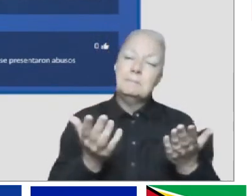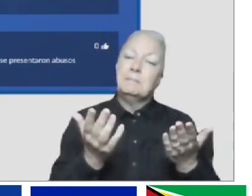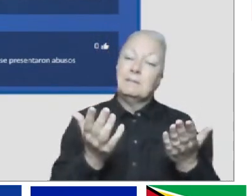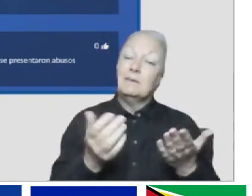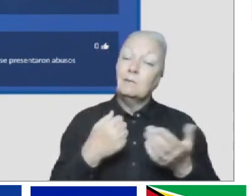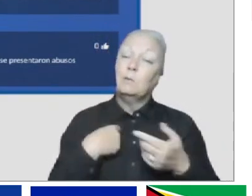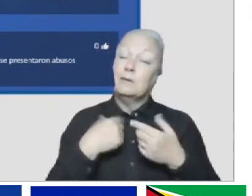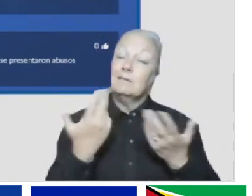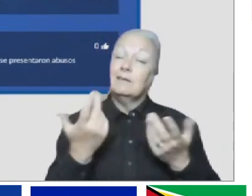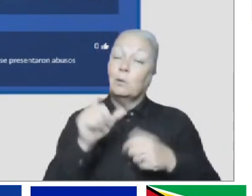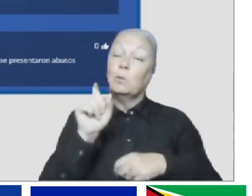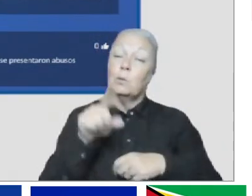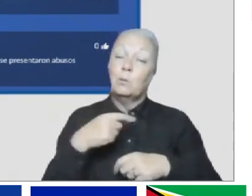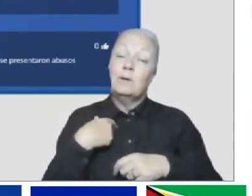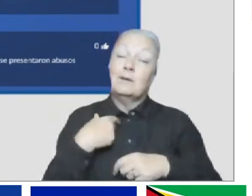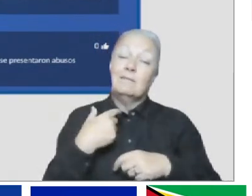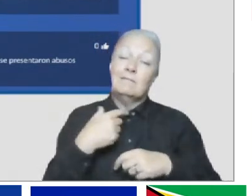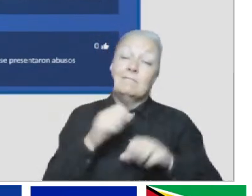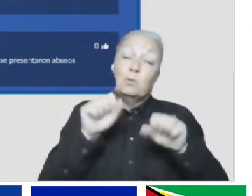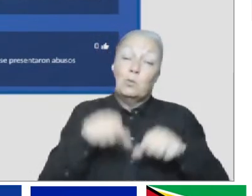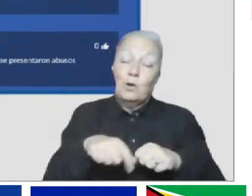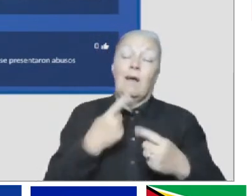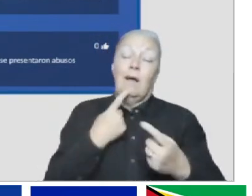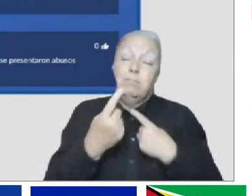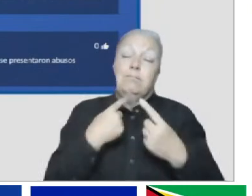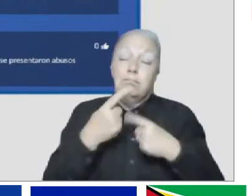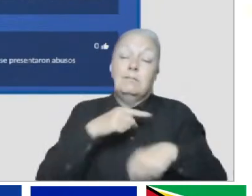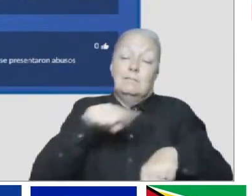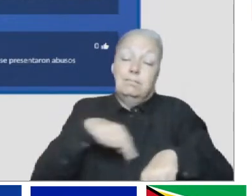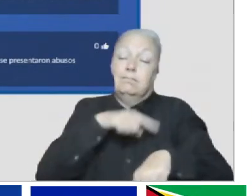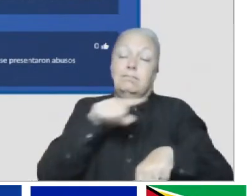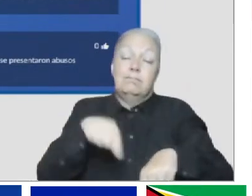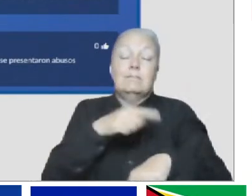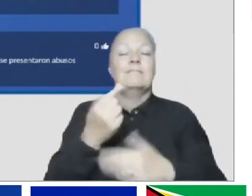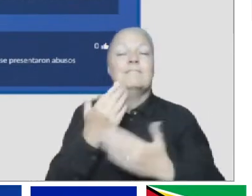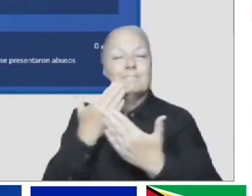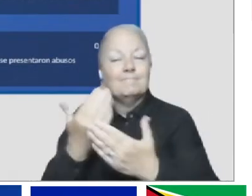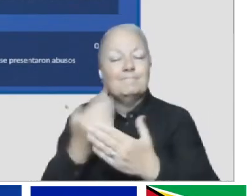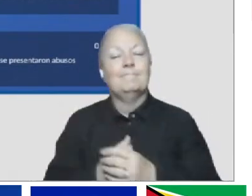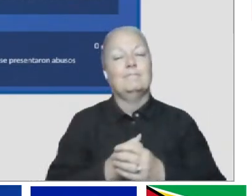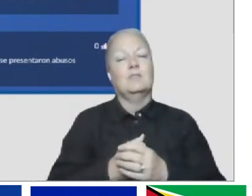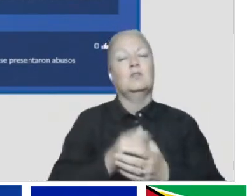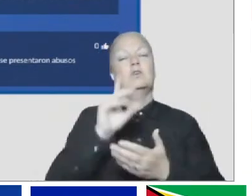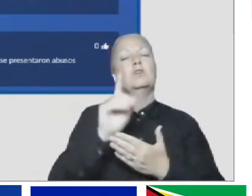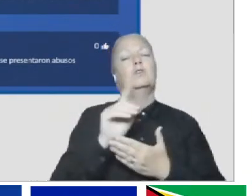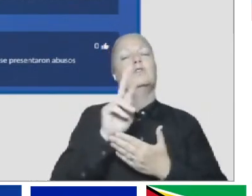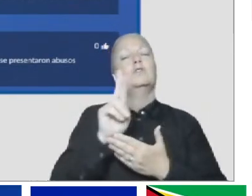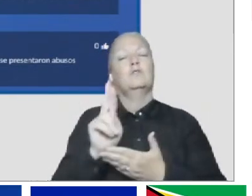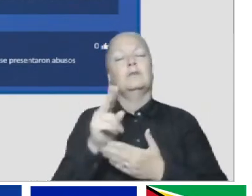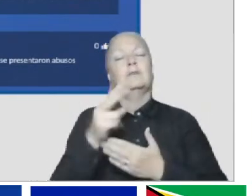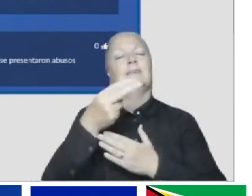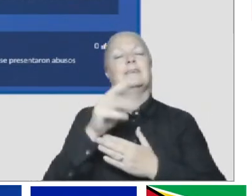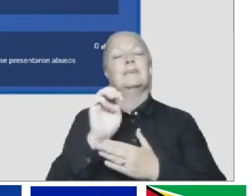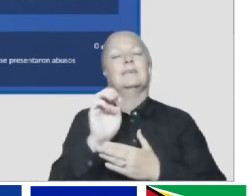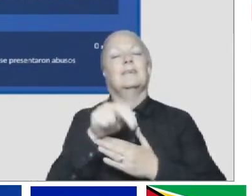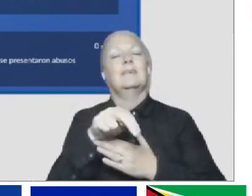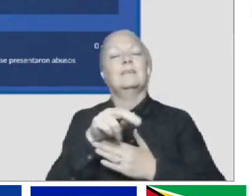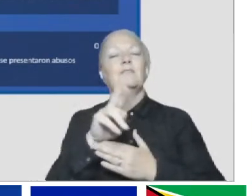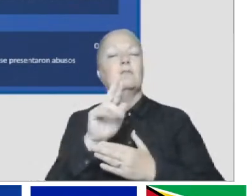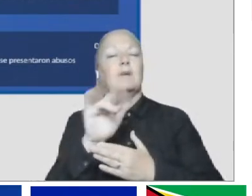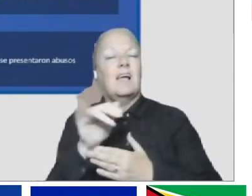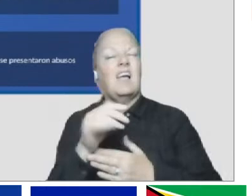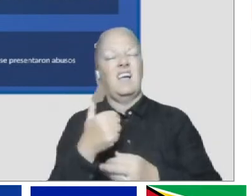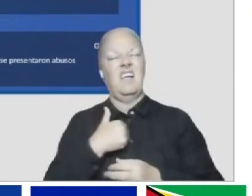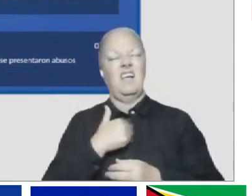Thank you very much, Colonel. And now to Dr. Henry, and I'll ask this question in English. Which is